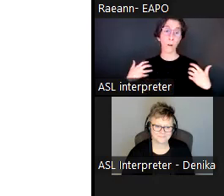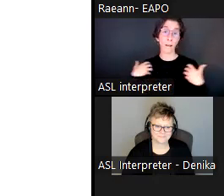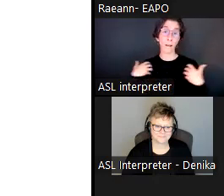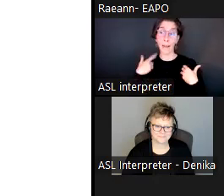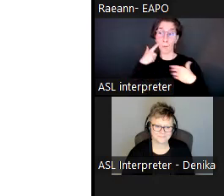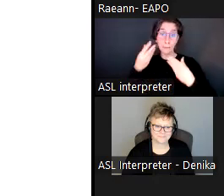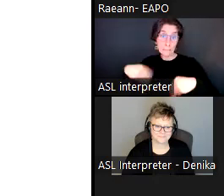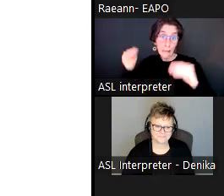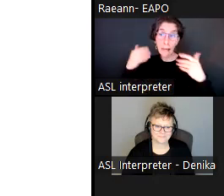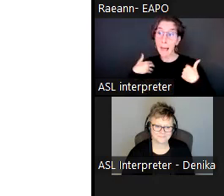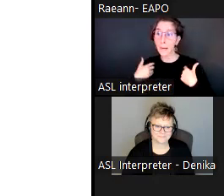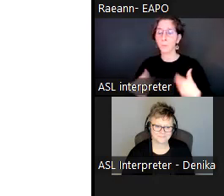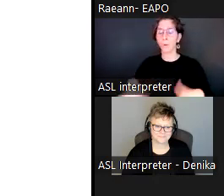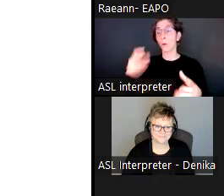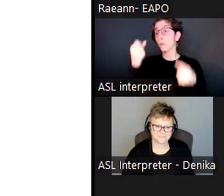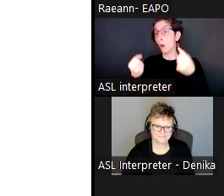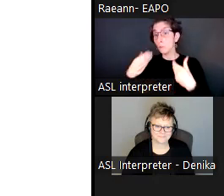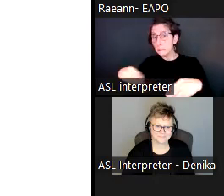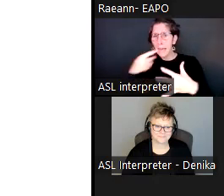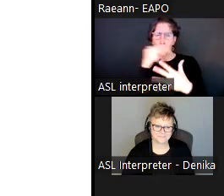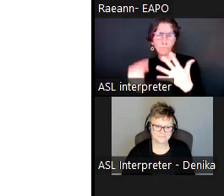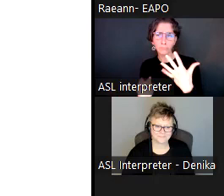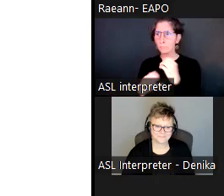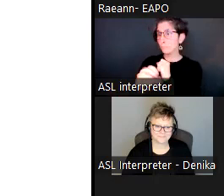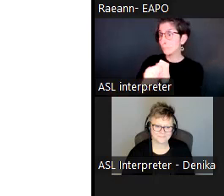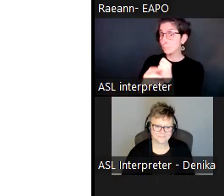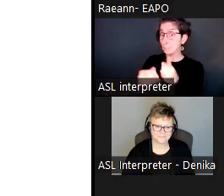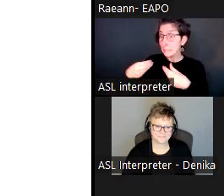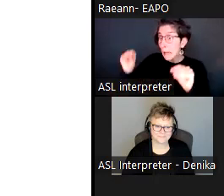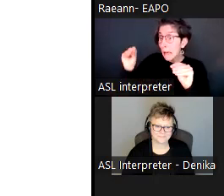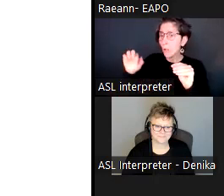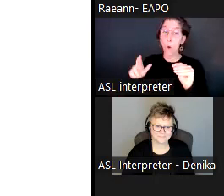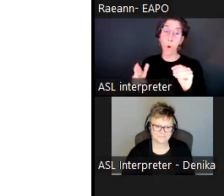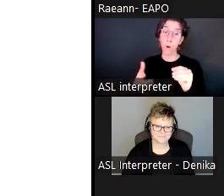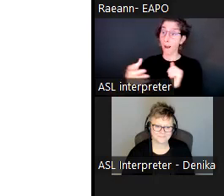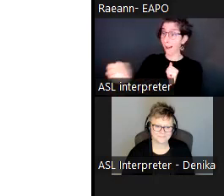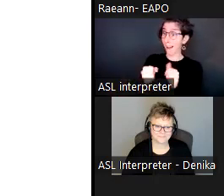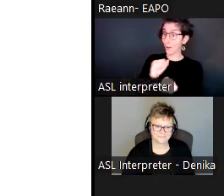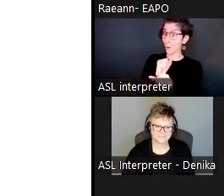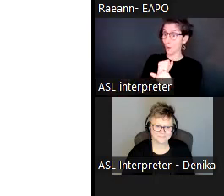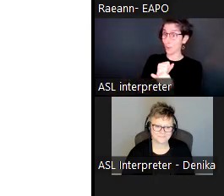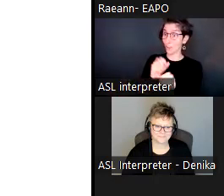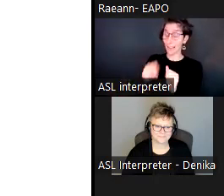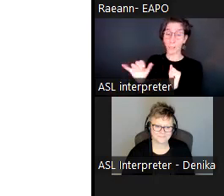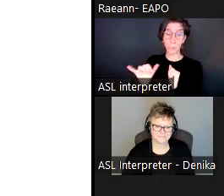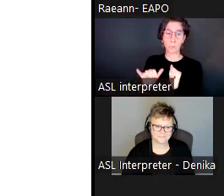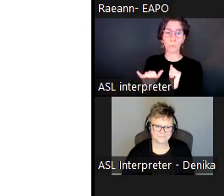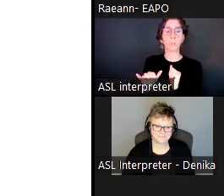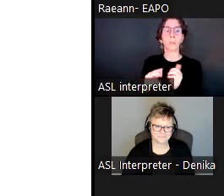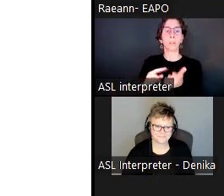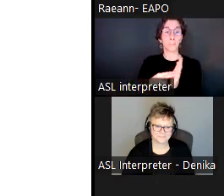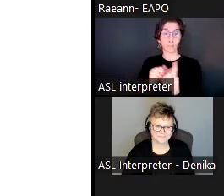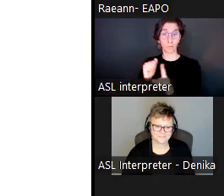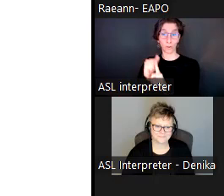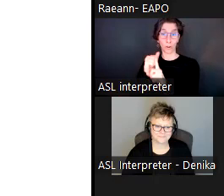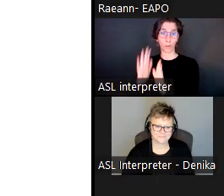sale, cars for sale at discounted prices, or even jobs. So fraudsters can also contact someone